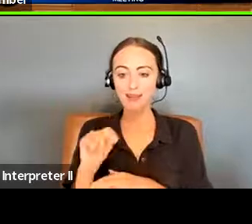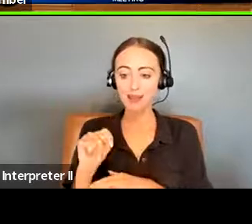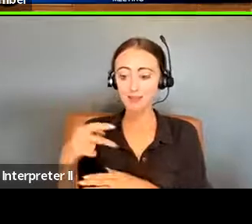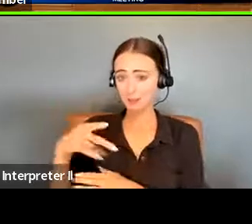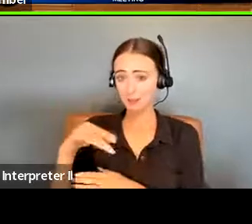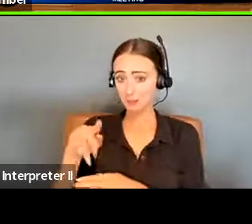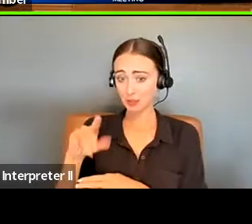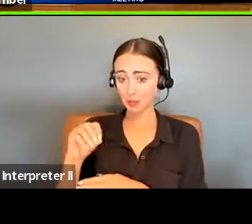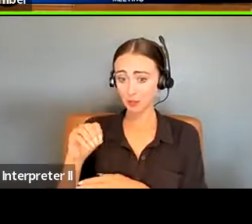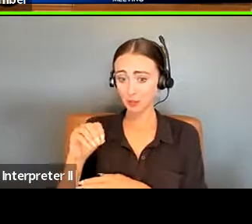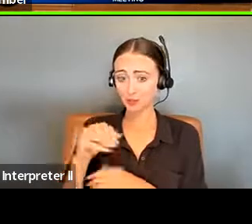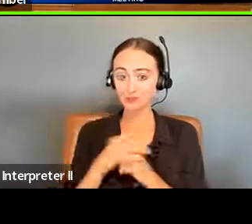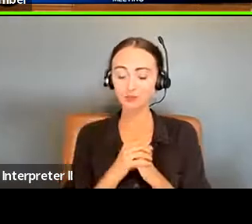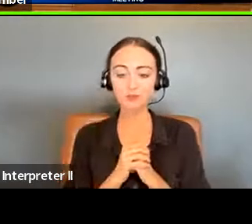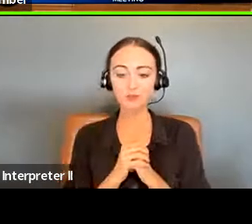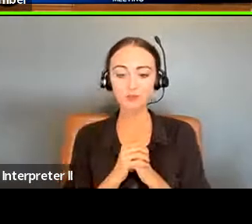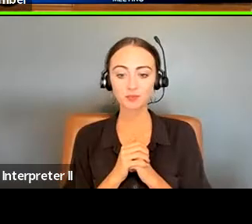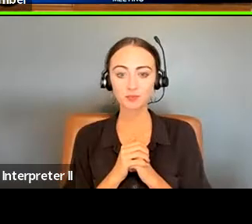Pinto.